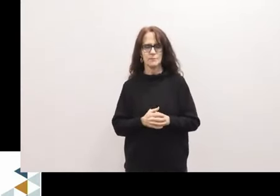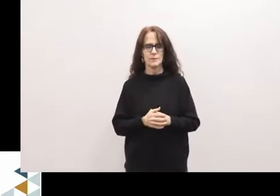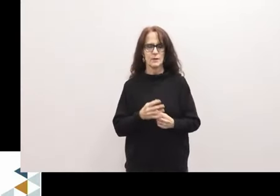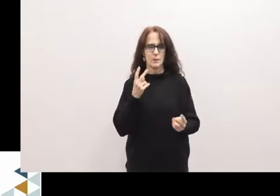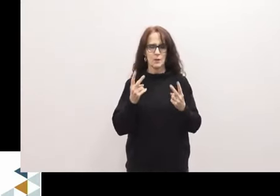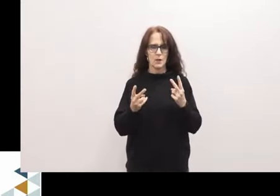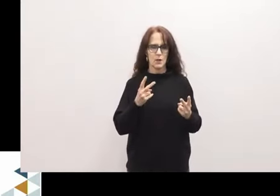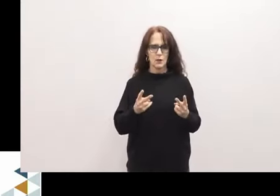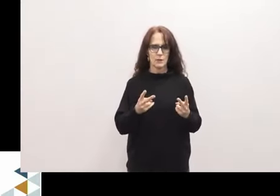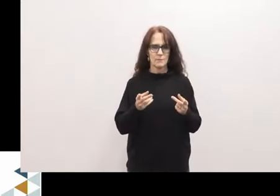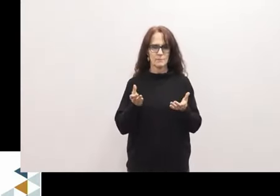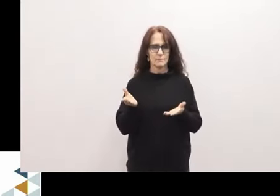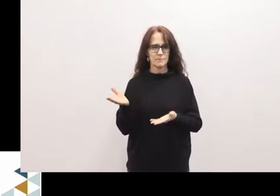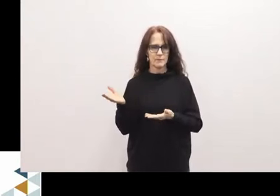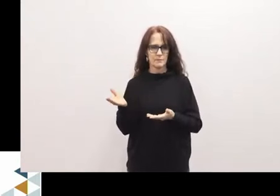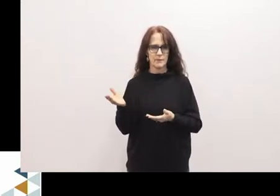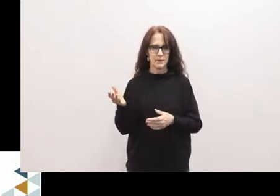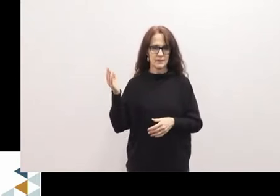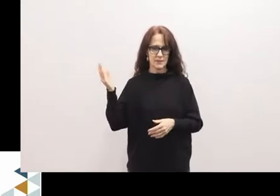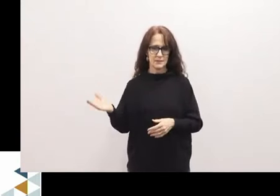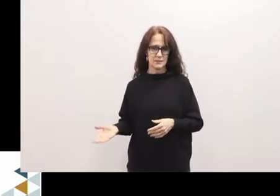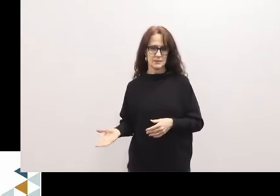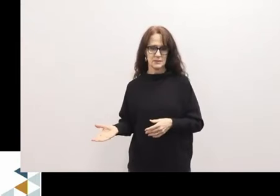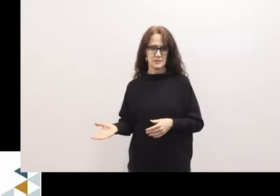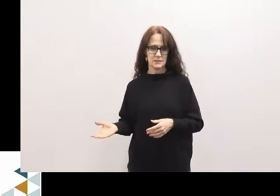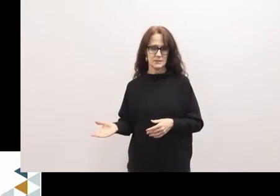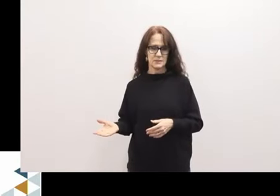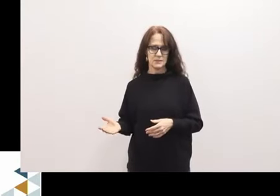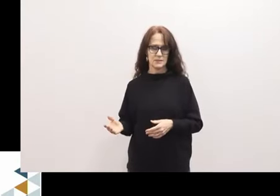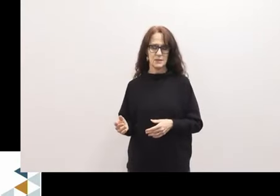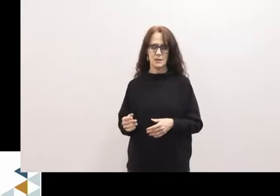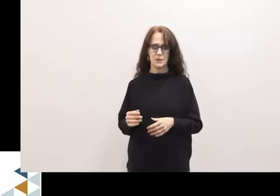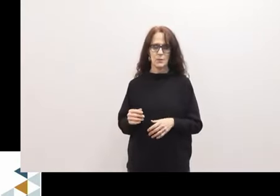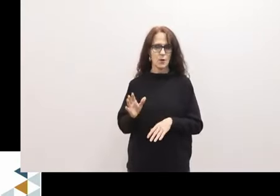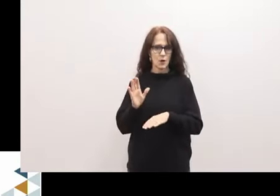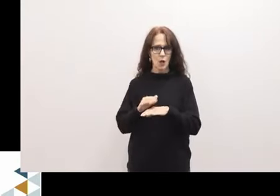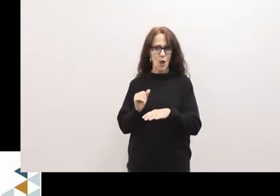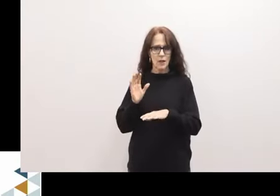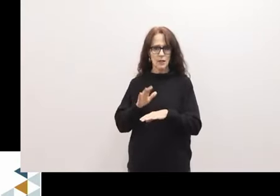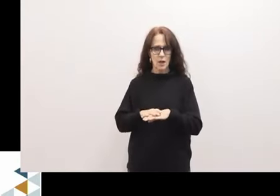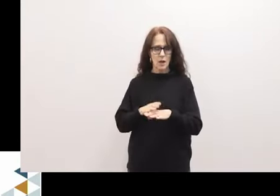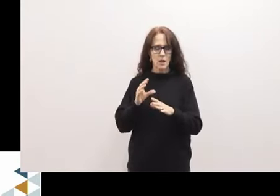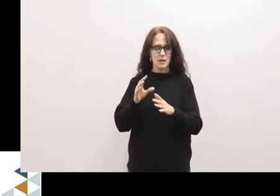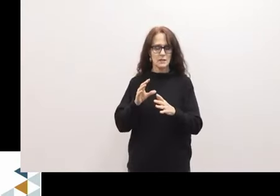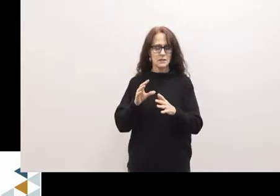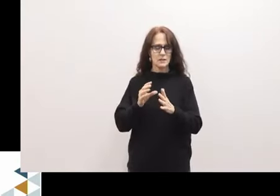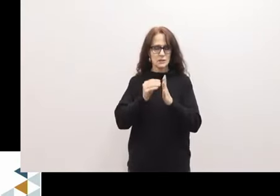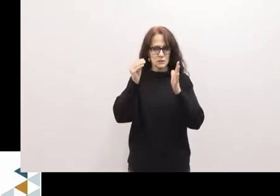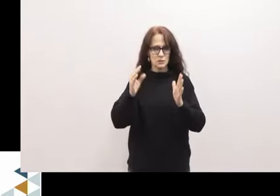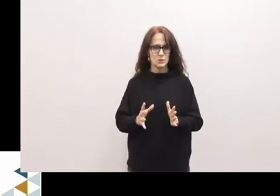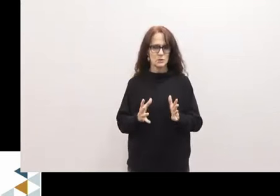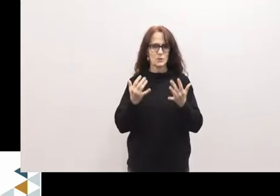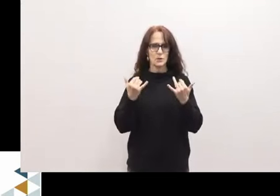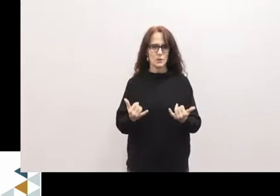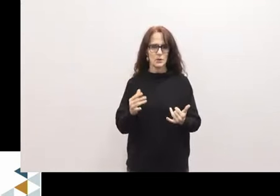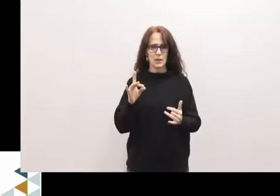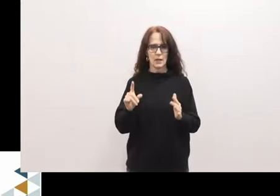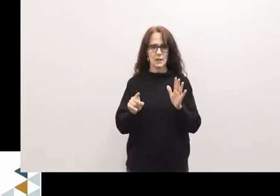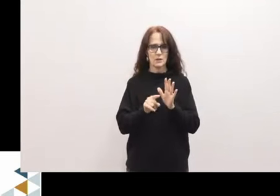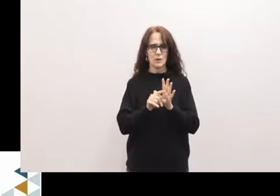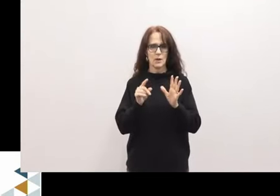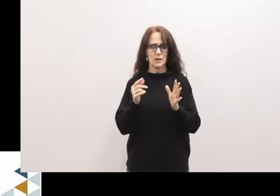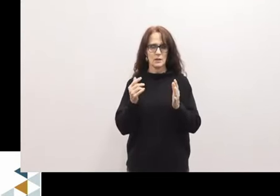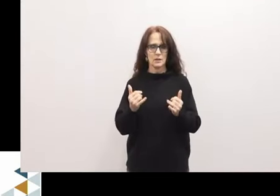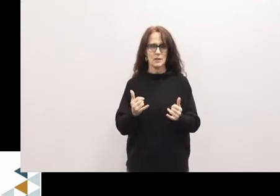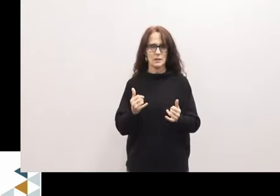this slide, we're really calling out the percent of students that in eighth grade that are currently participating, for